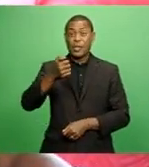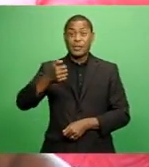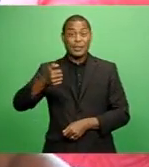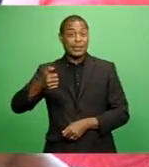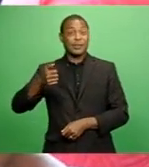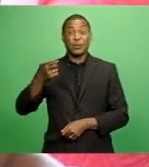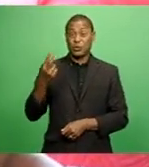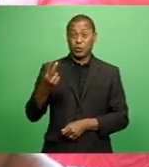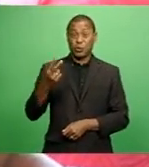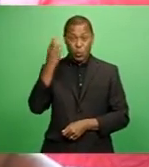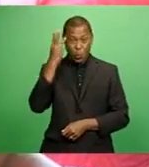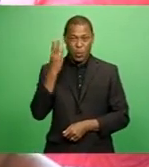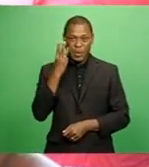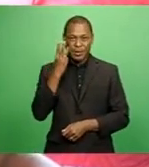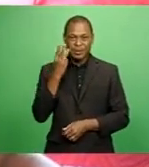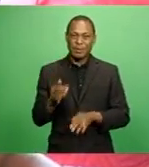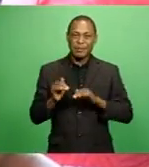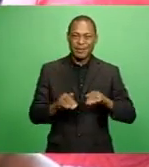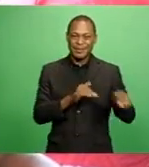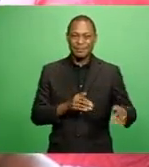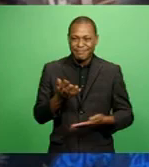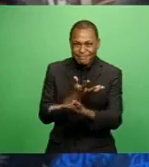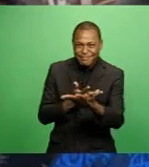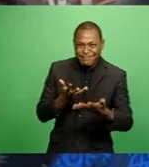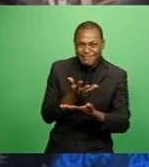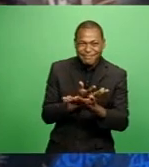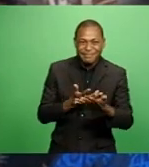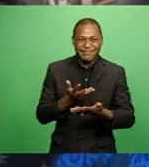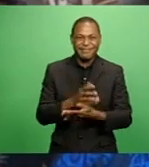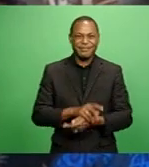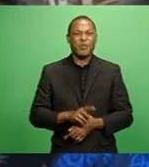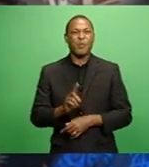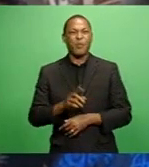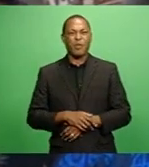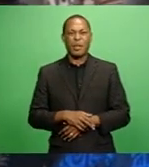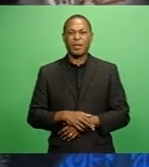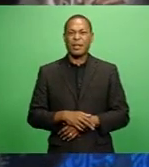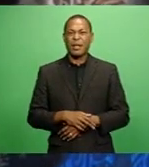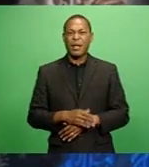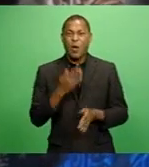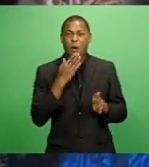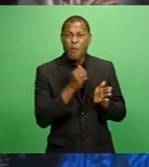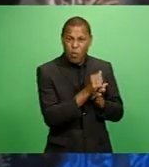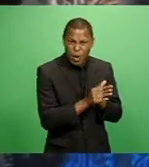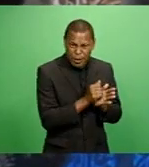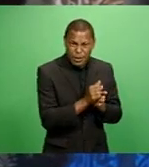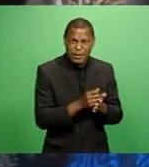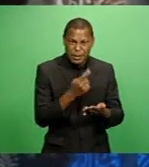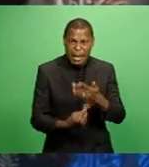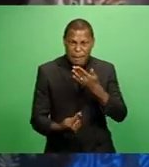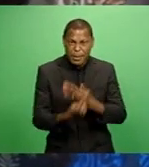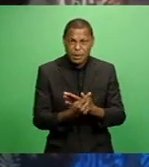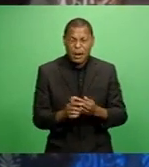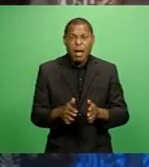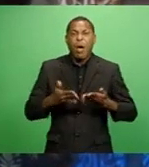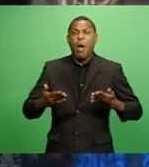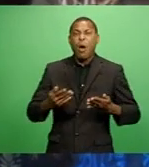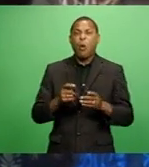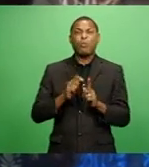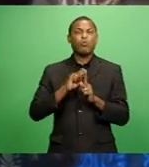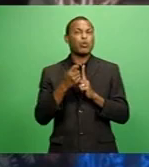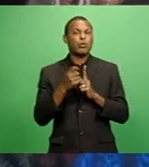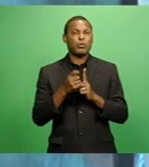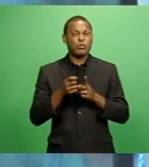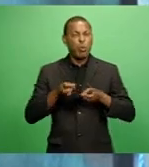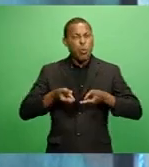in the consultation. Another key highlight noted is that reconciliation of cases is handled in the traditional village